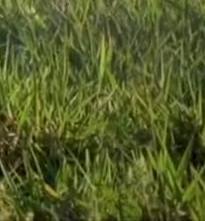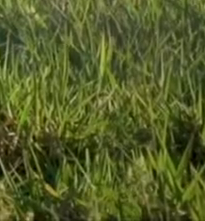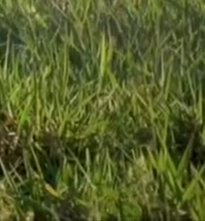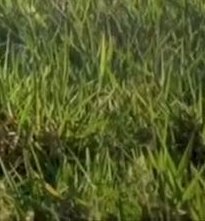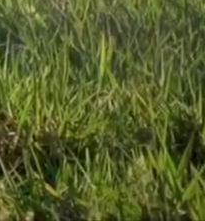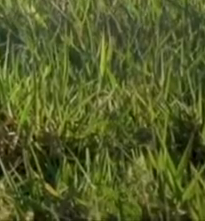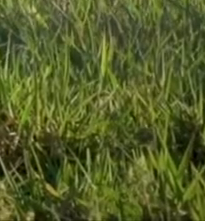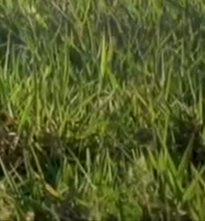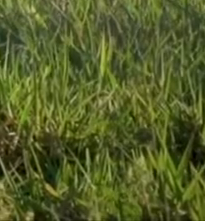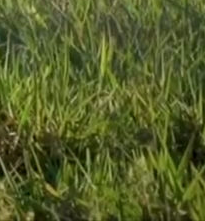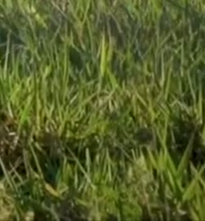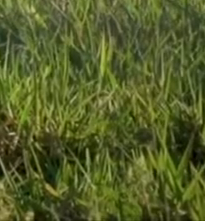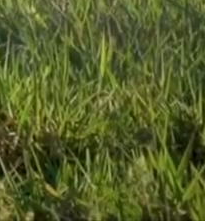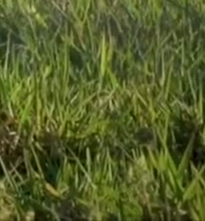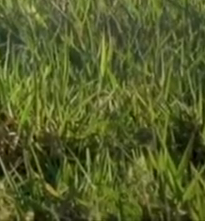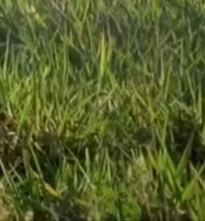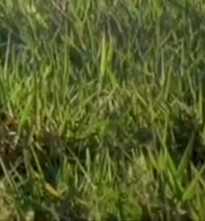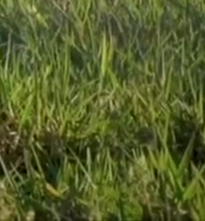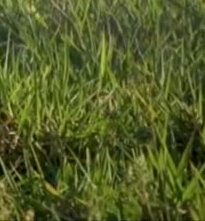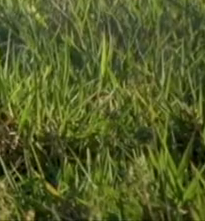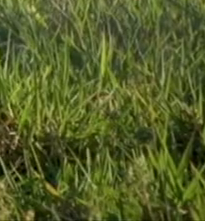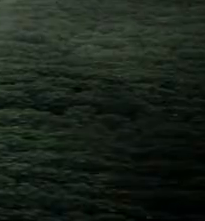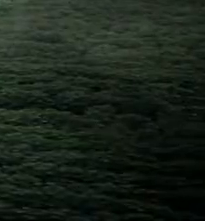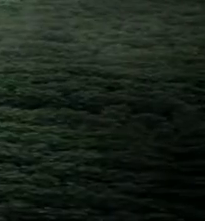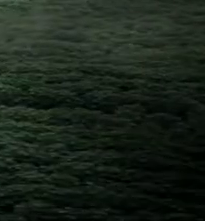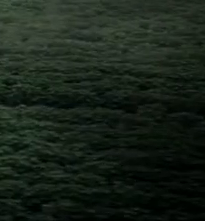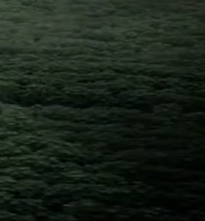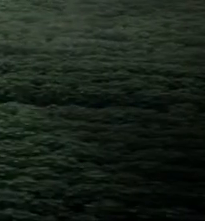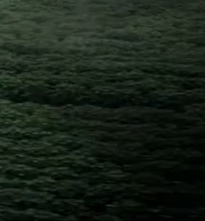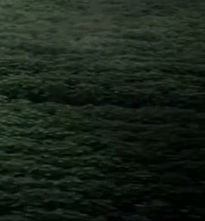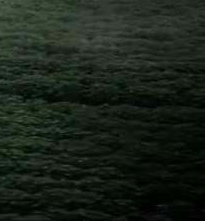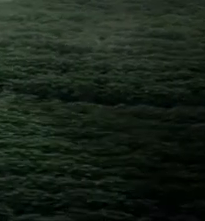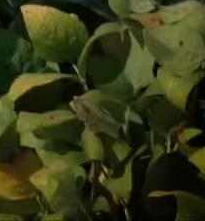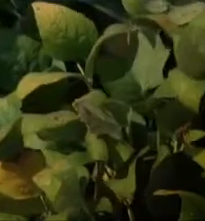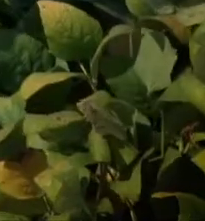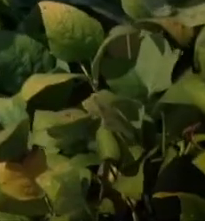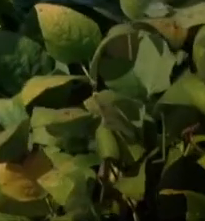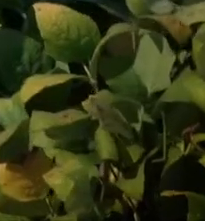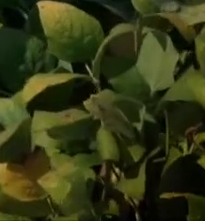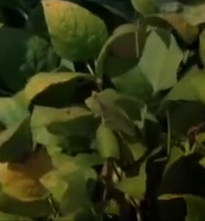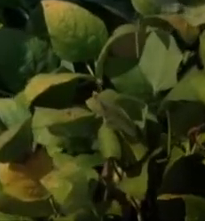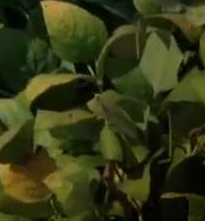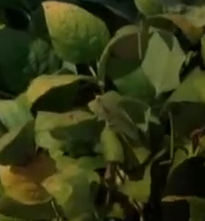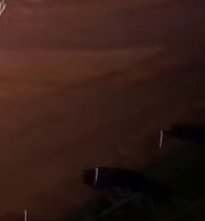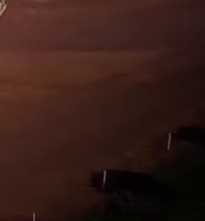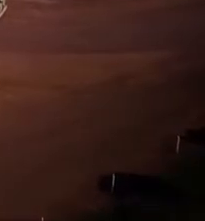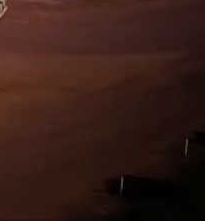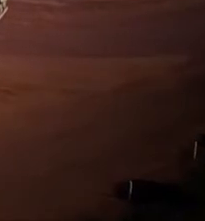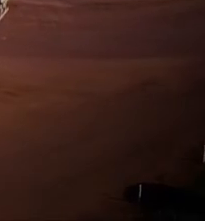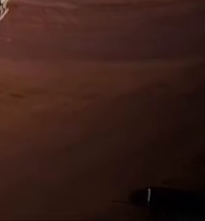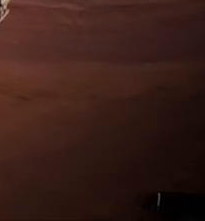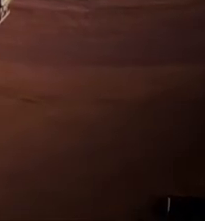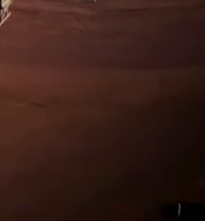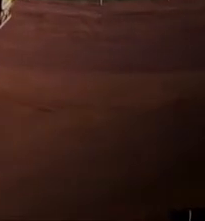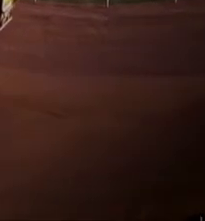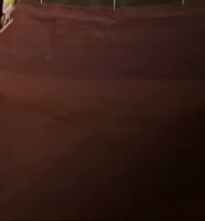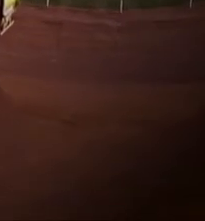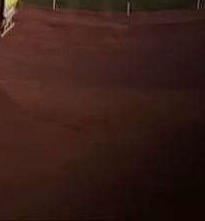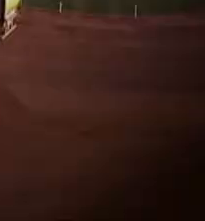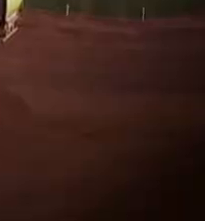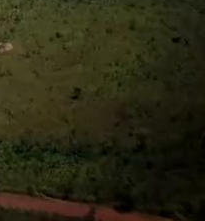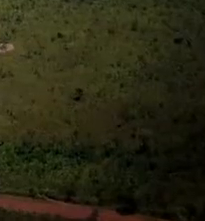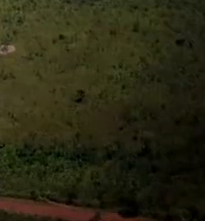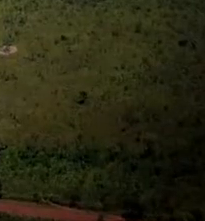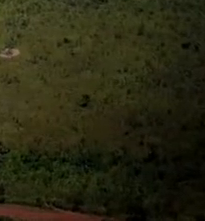With the production of grains, seeds, fibers, and cattle production turned into food